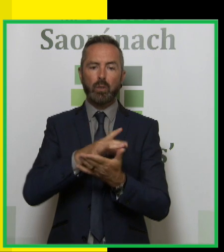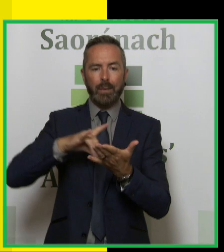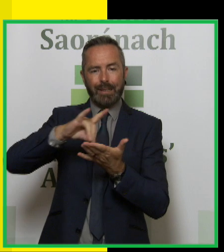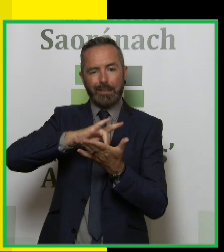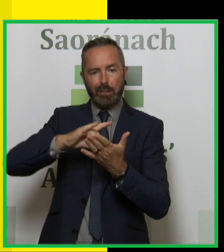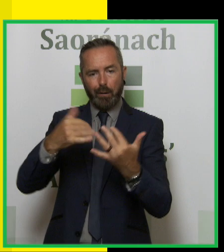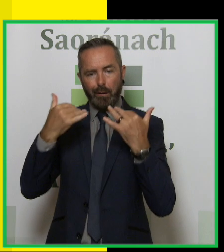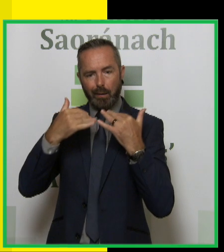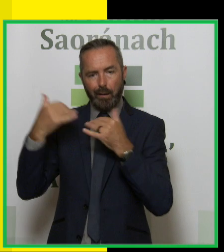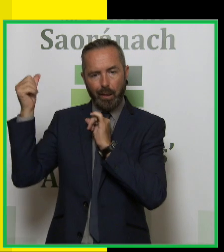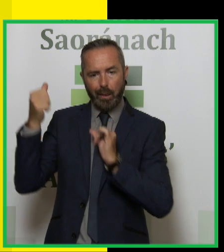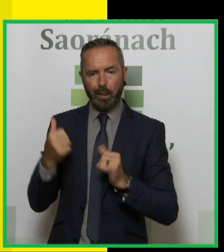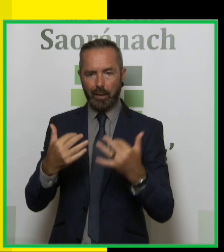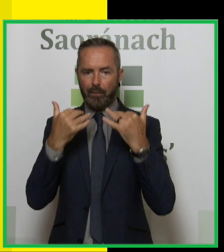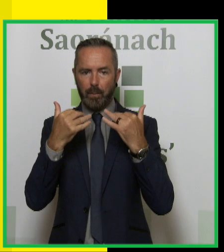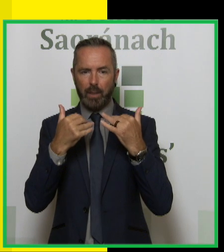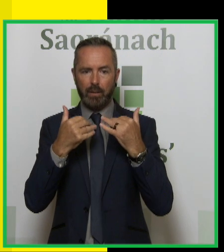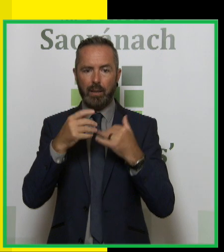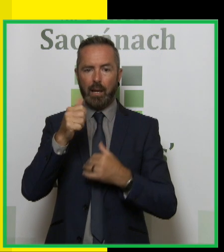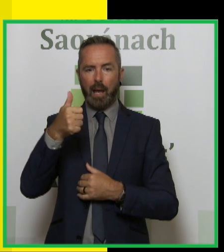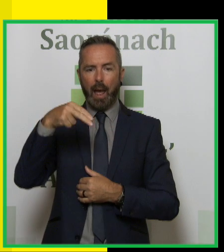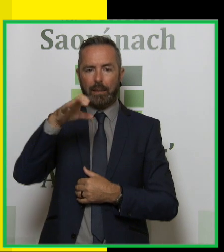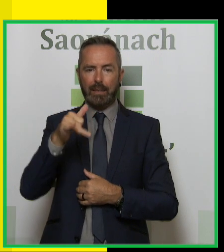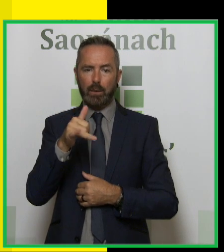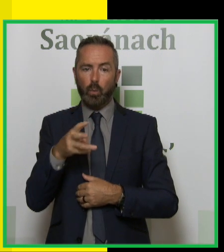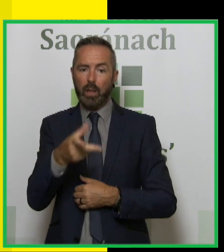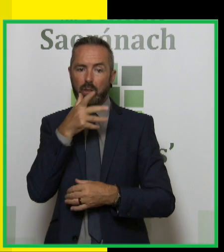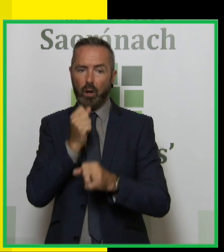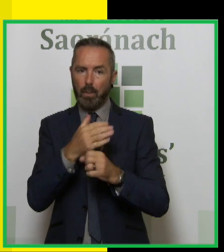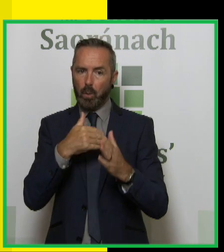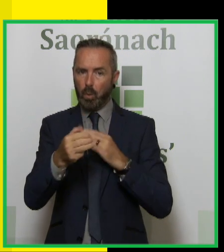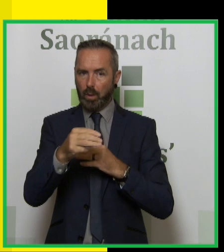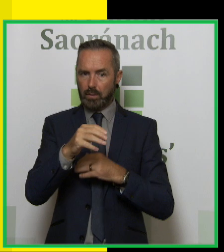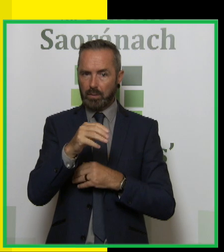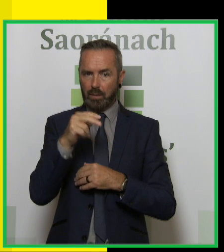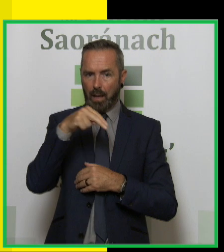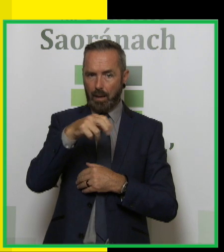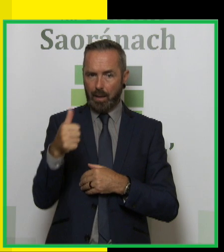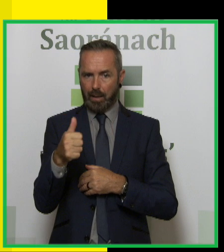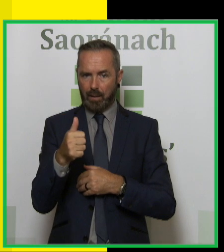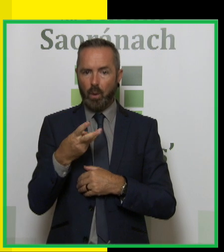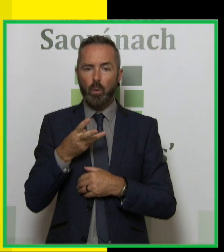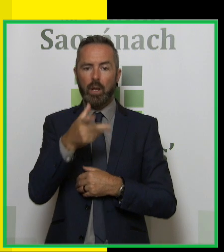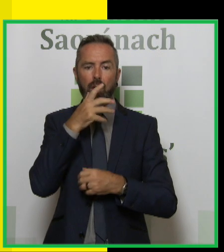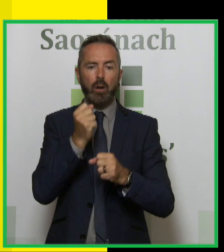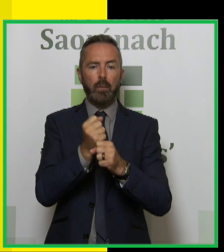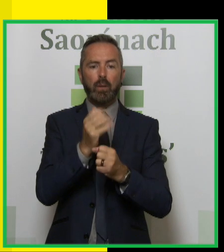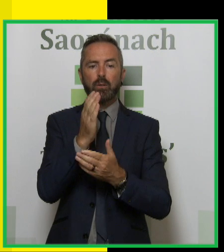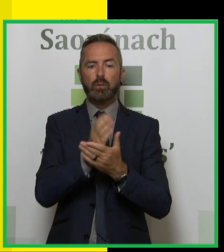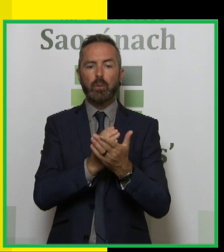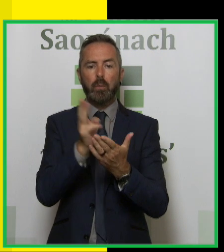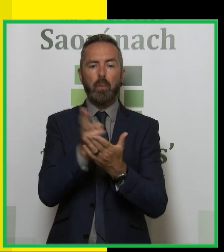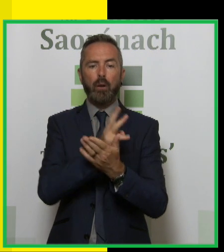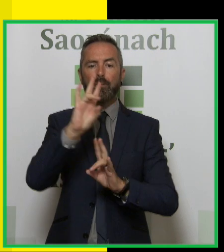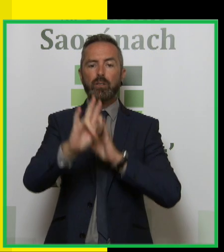context. Andy will talk about what NA is and go through a bit of a survey that was an informal survey that was